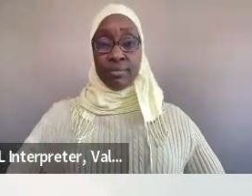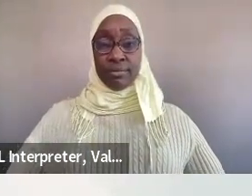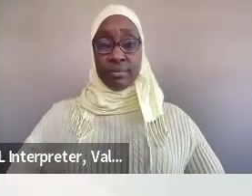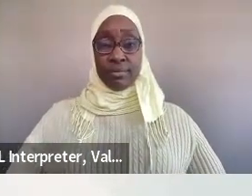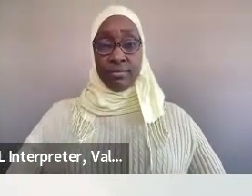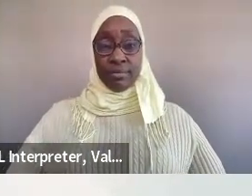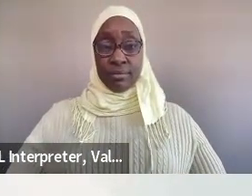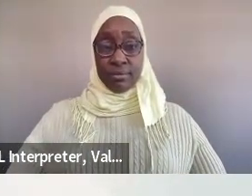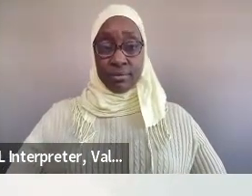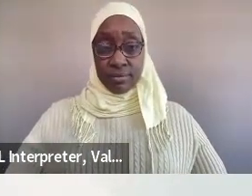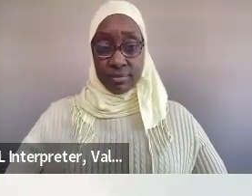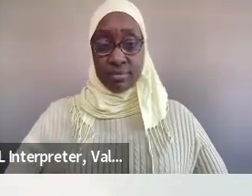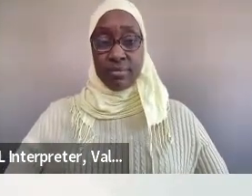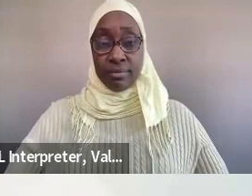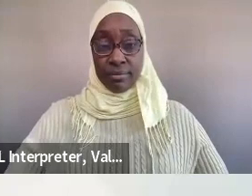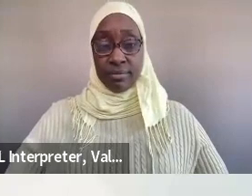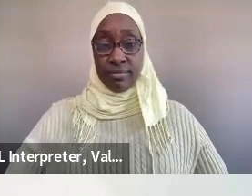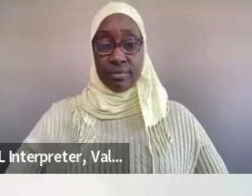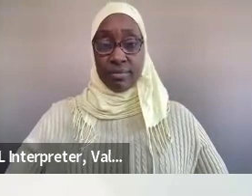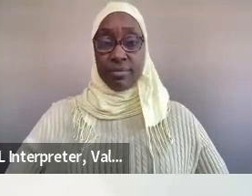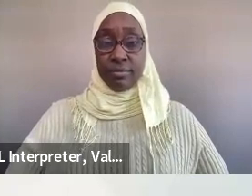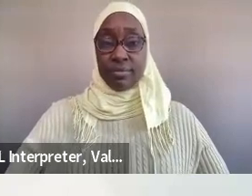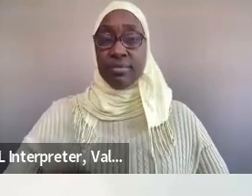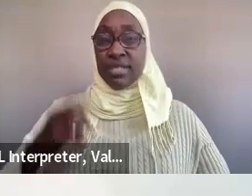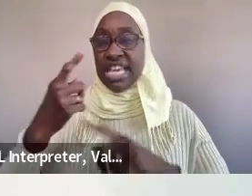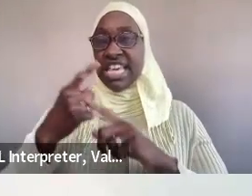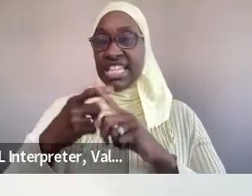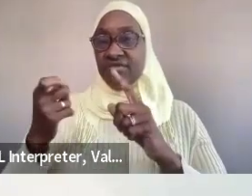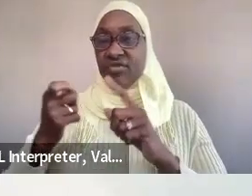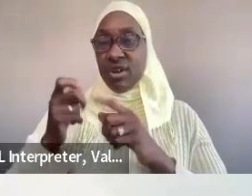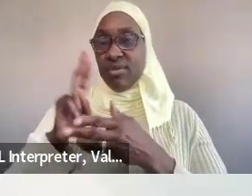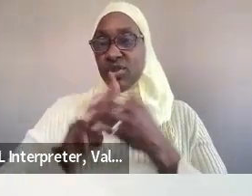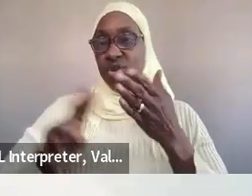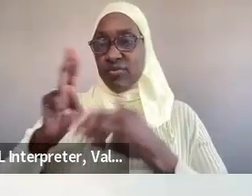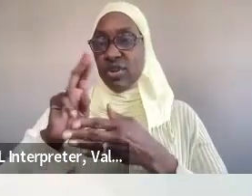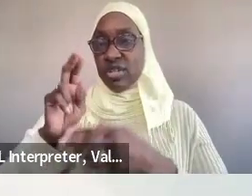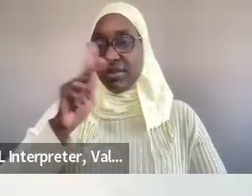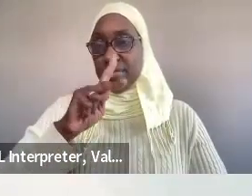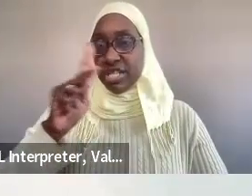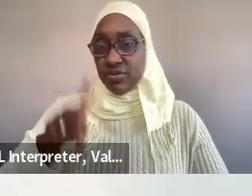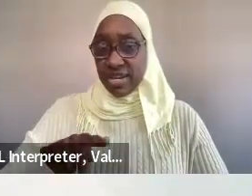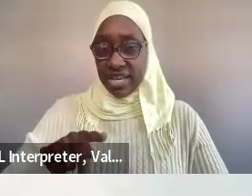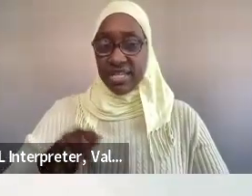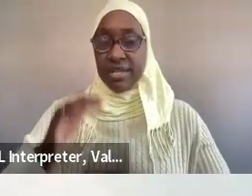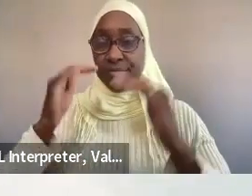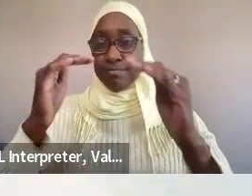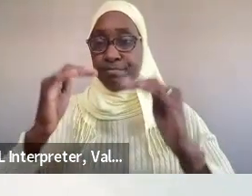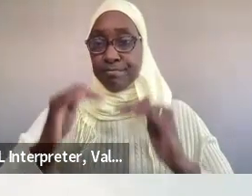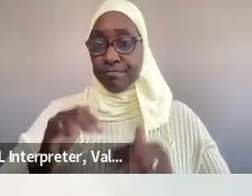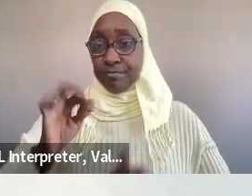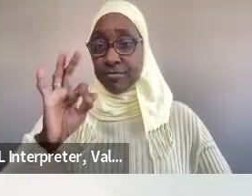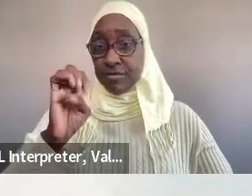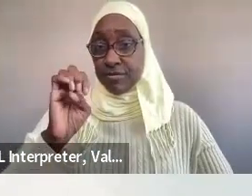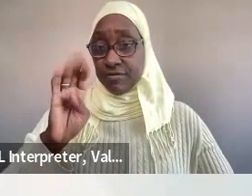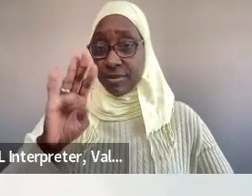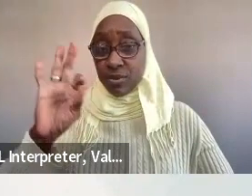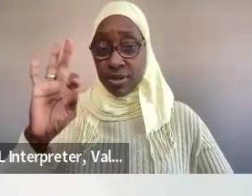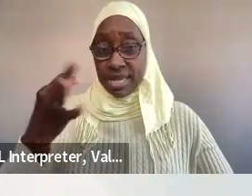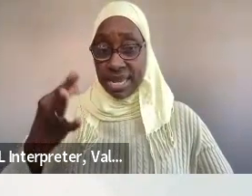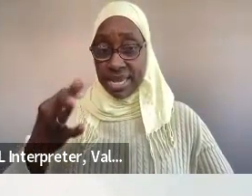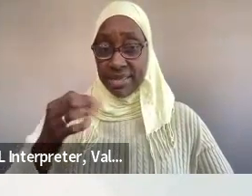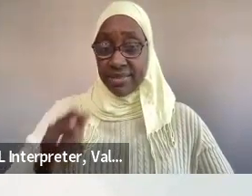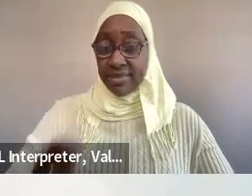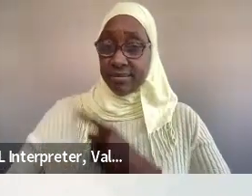wheelchair in the University of Pennsylvania. And on the 9th of February, we have our very own Professor